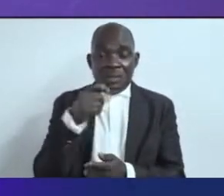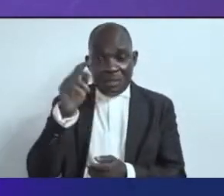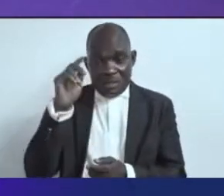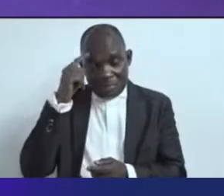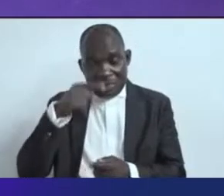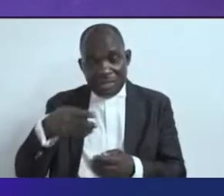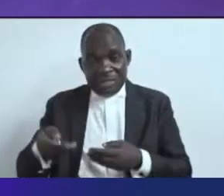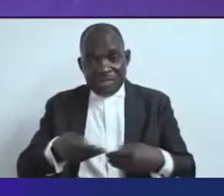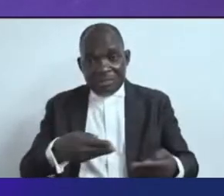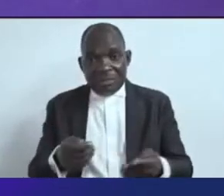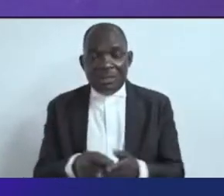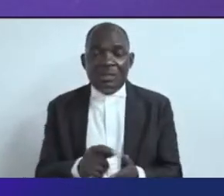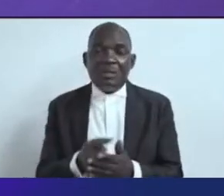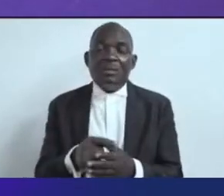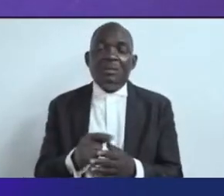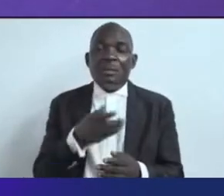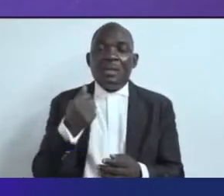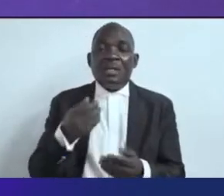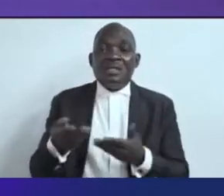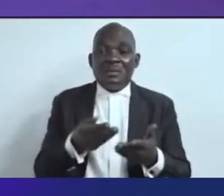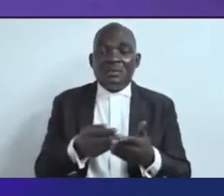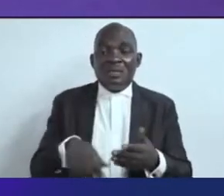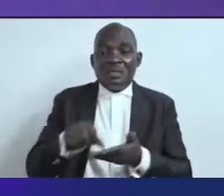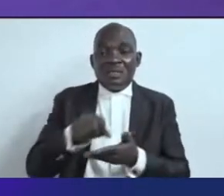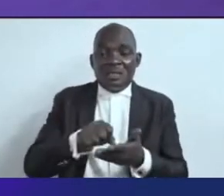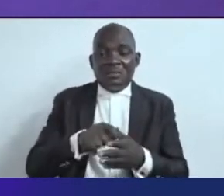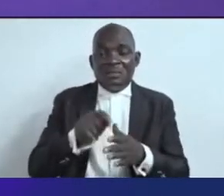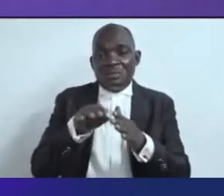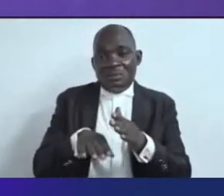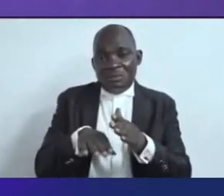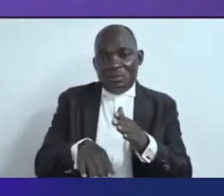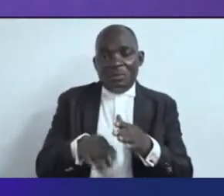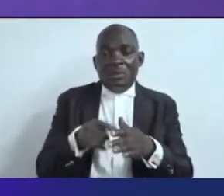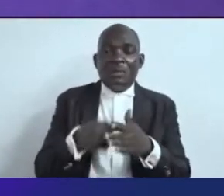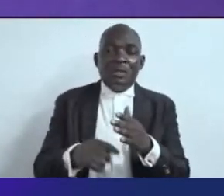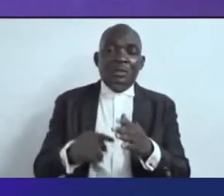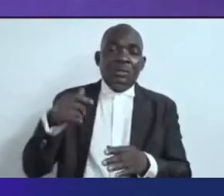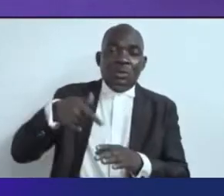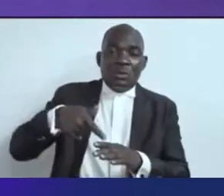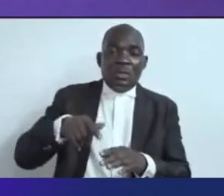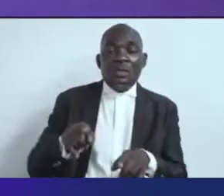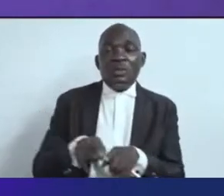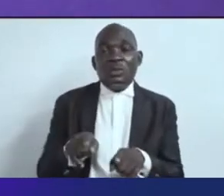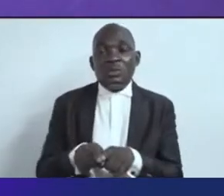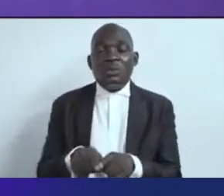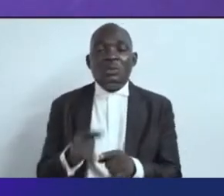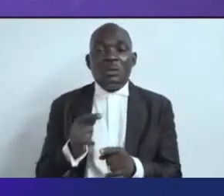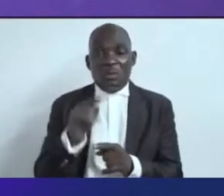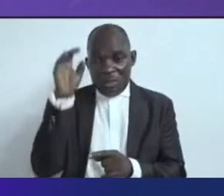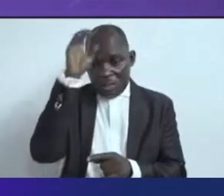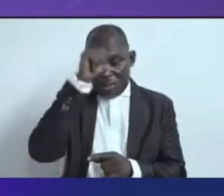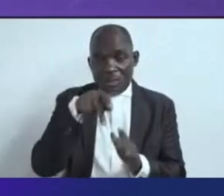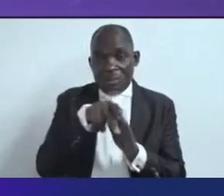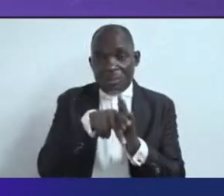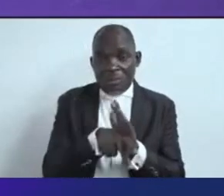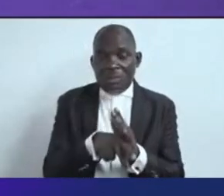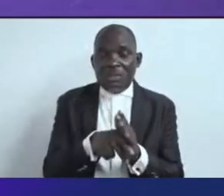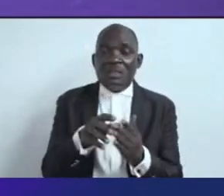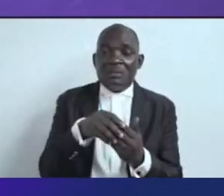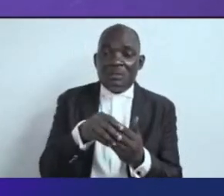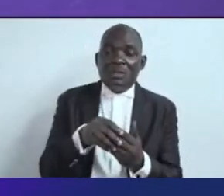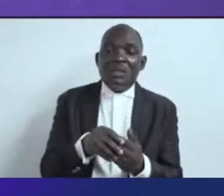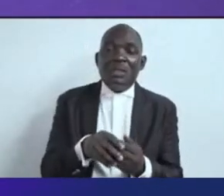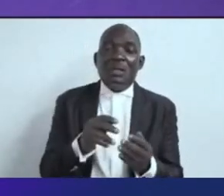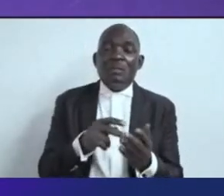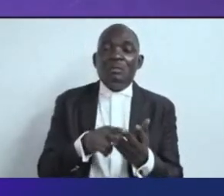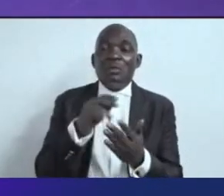spending, a resilient services sector, and declining oil prices. Additionally, the anticipated policy easing cycle